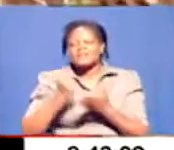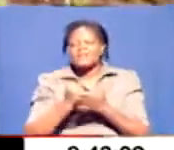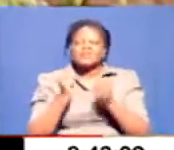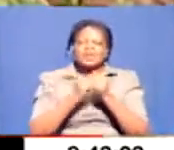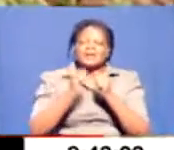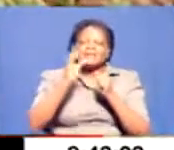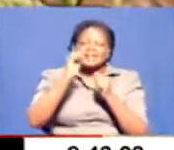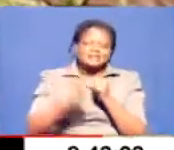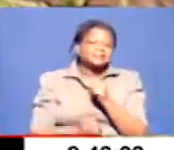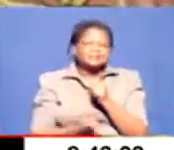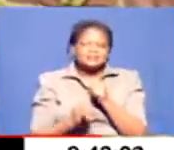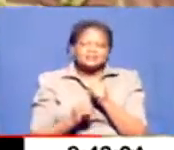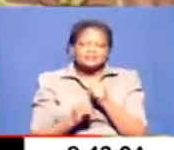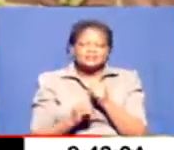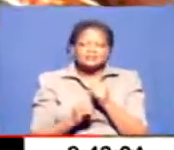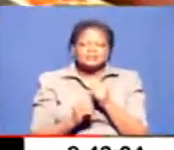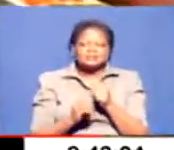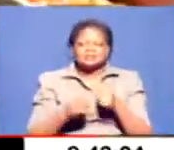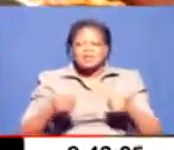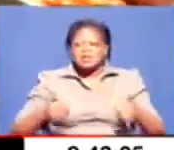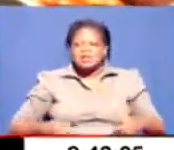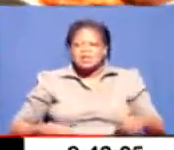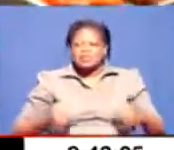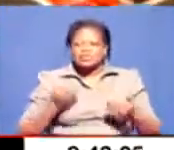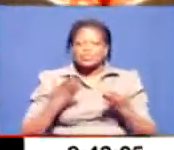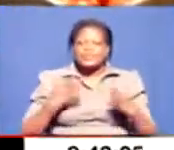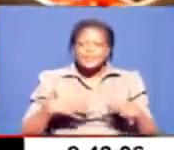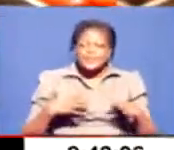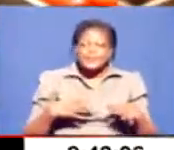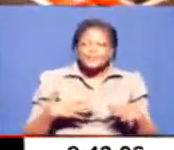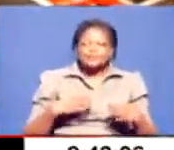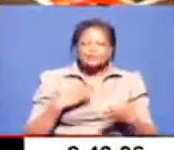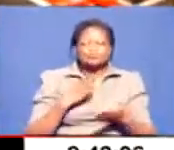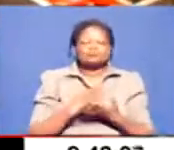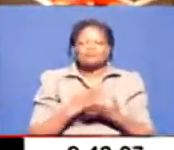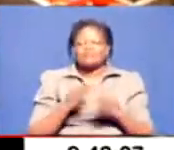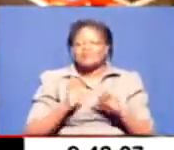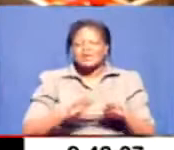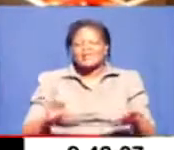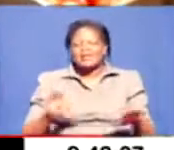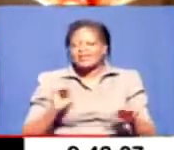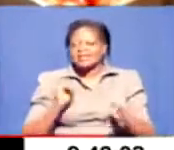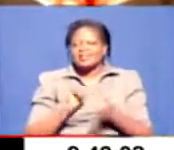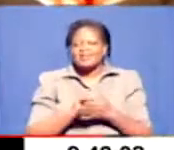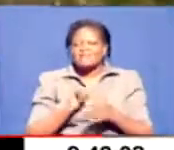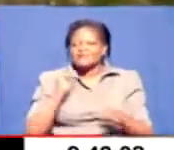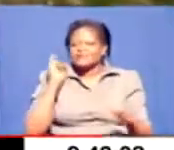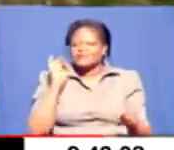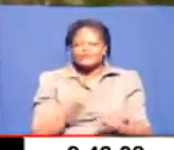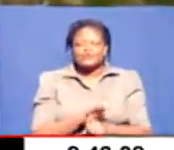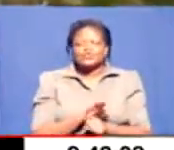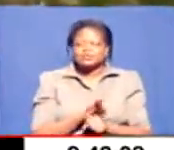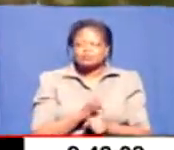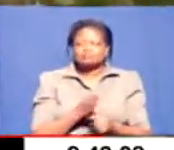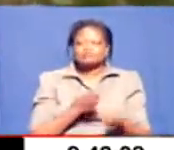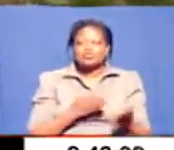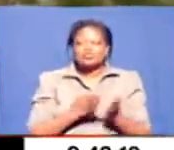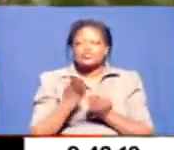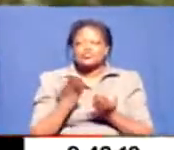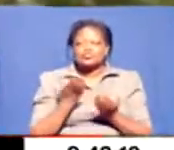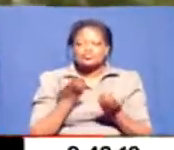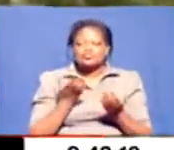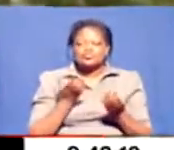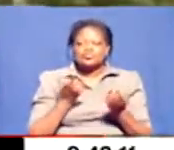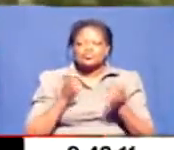entrants, young entrepreneurs have a far less saturated market to venture into through agribusiness. Kilimo cha nyanya